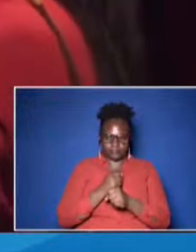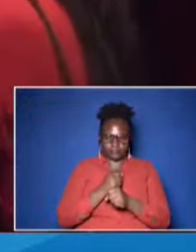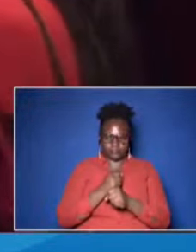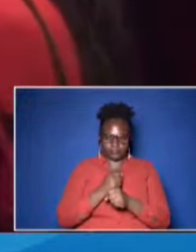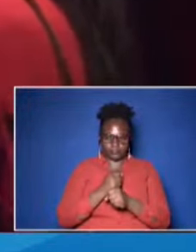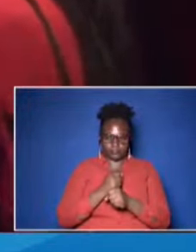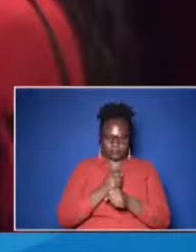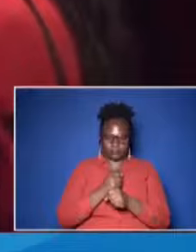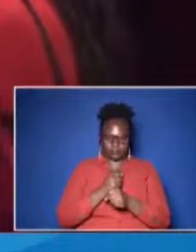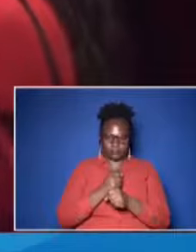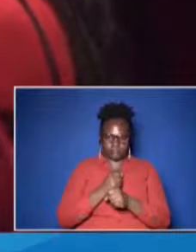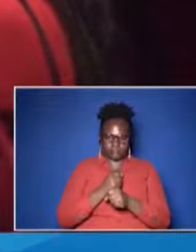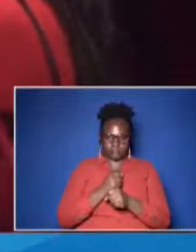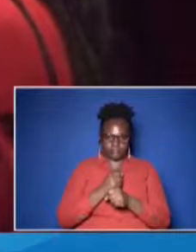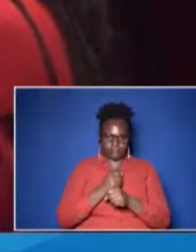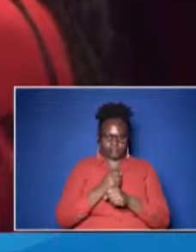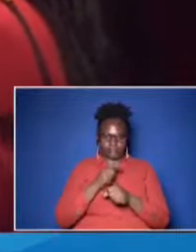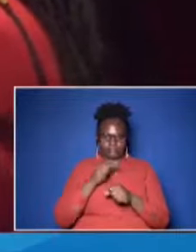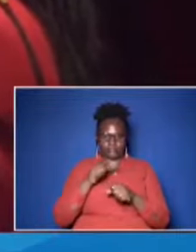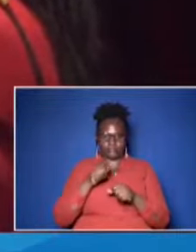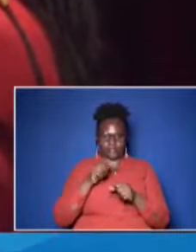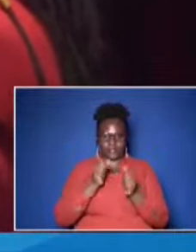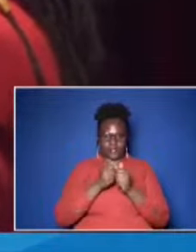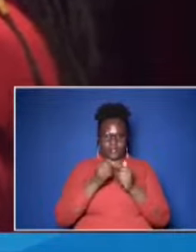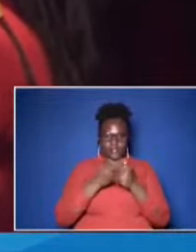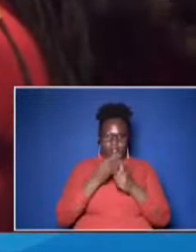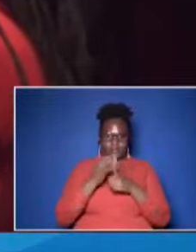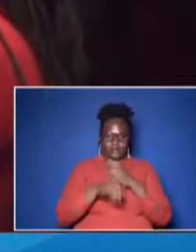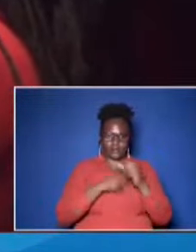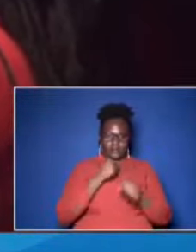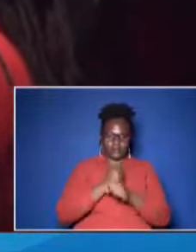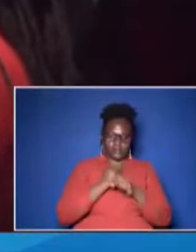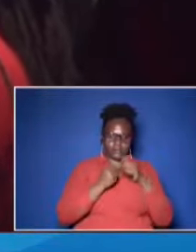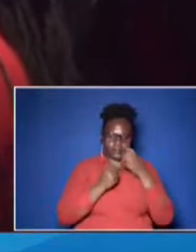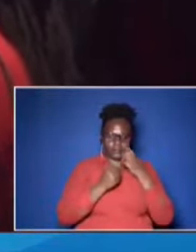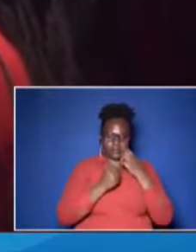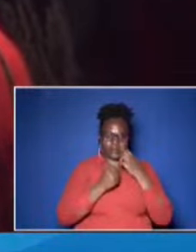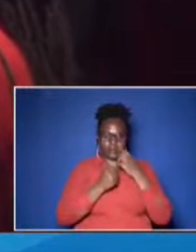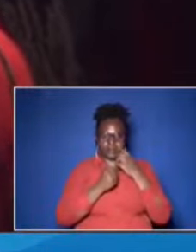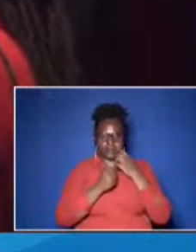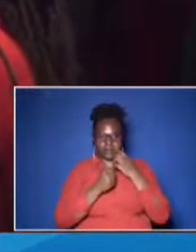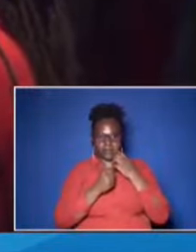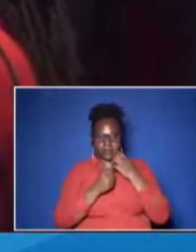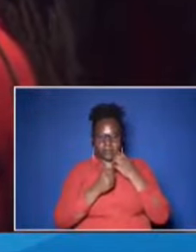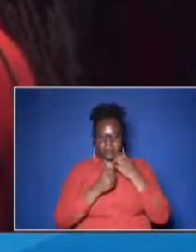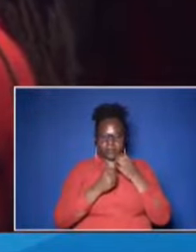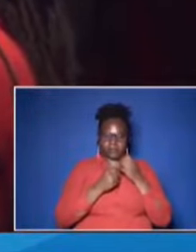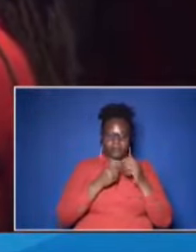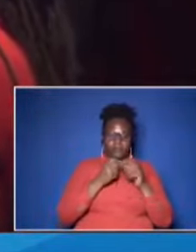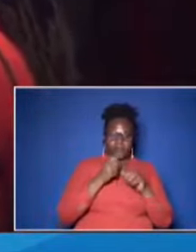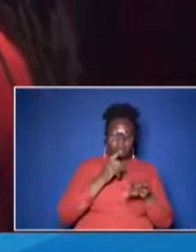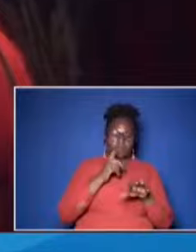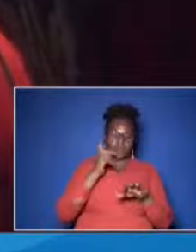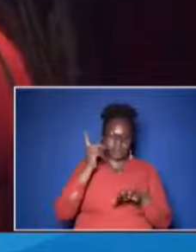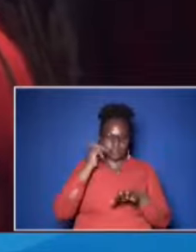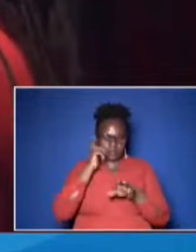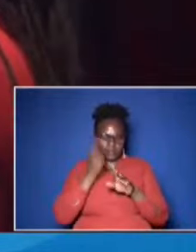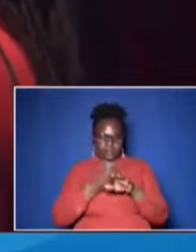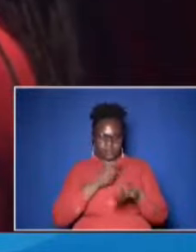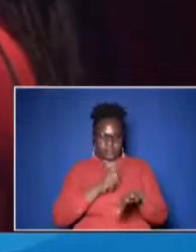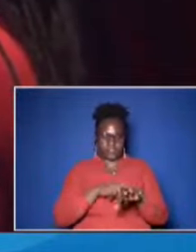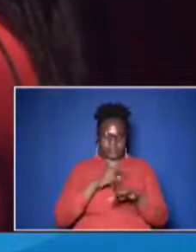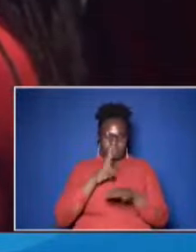are you now now I'm 18 years old you've been deaf since you were